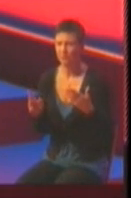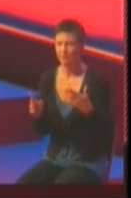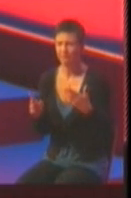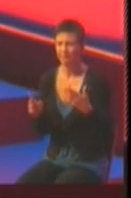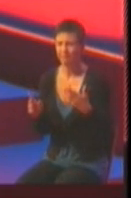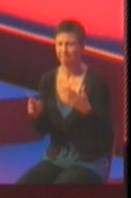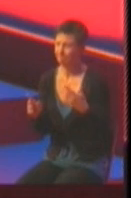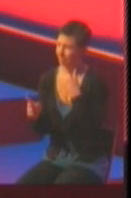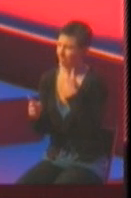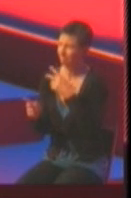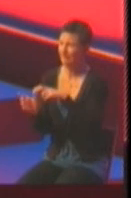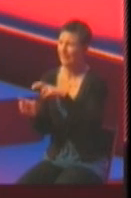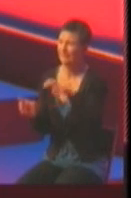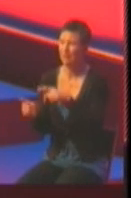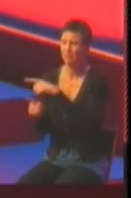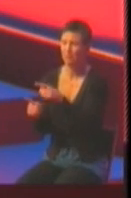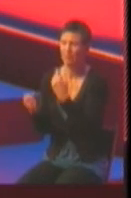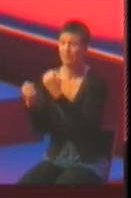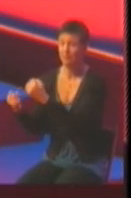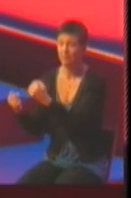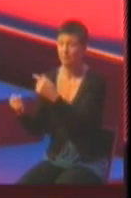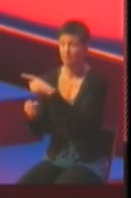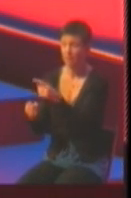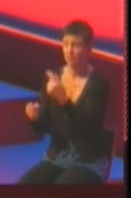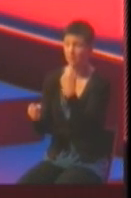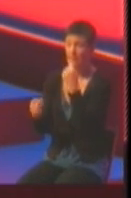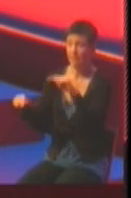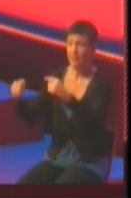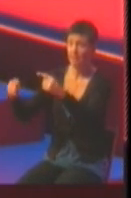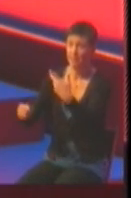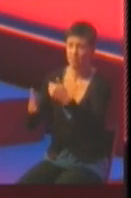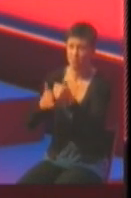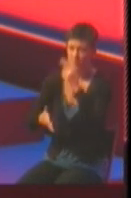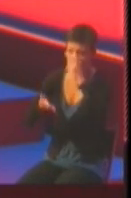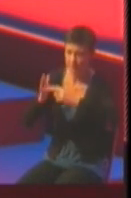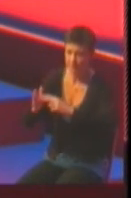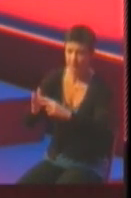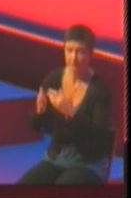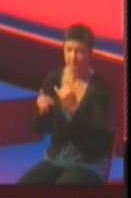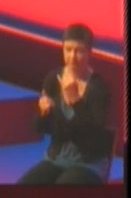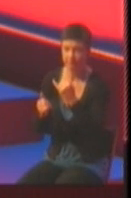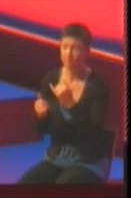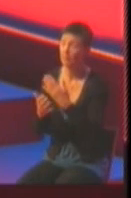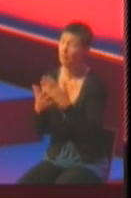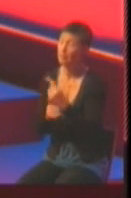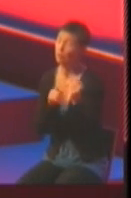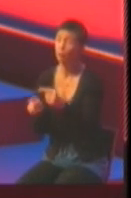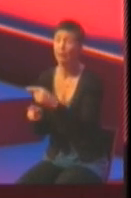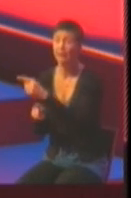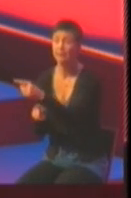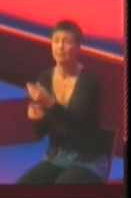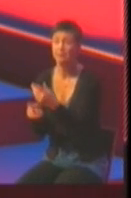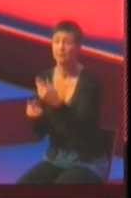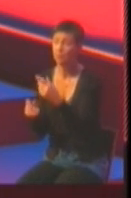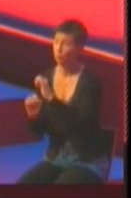mastiff. And the tactics of our enemy are constantly evolve. The biggest threat to our forces in